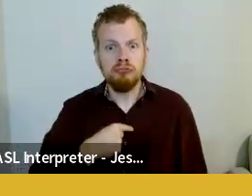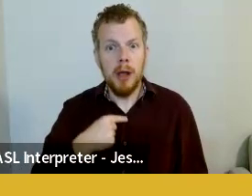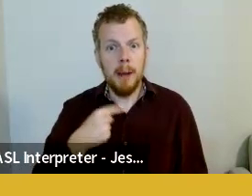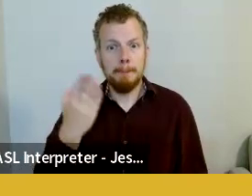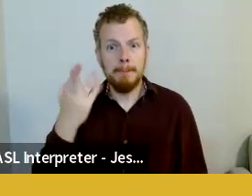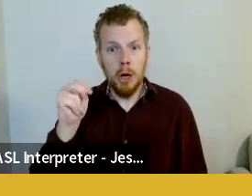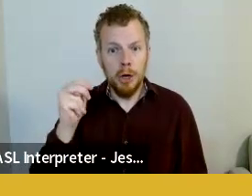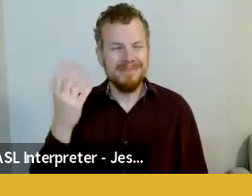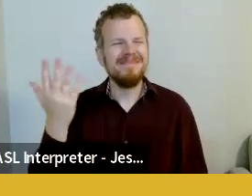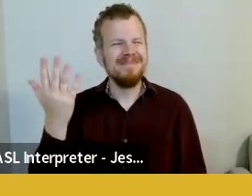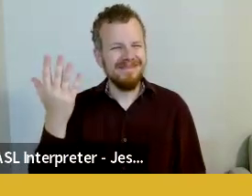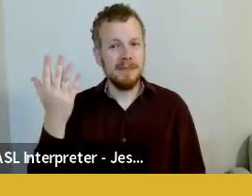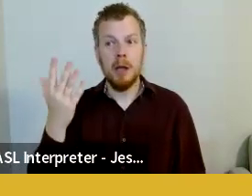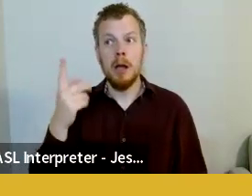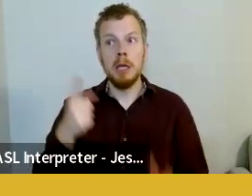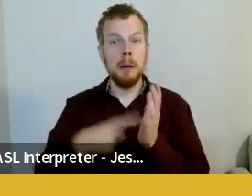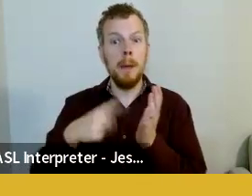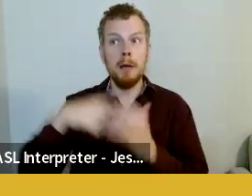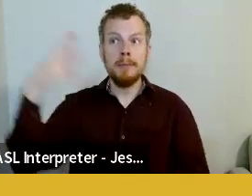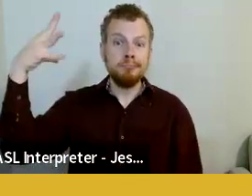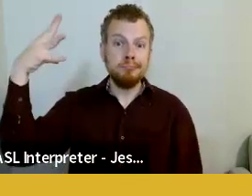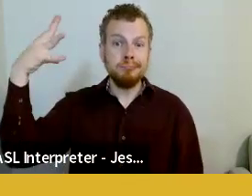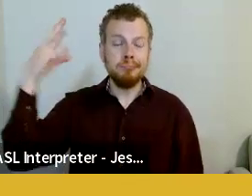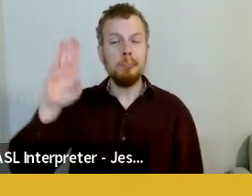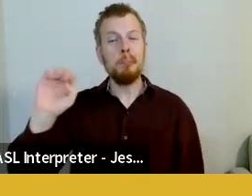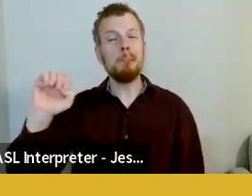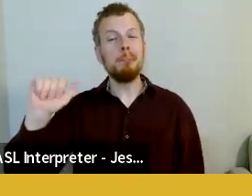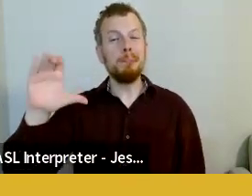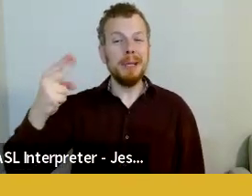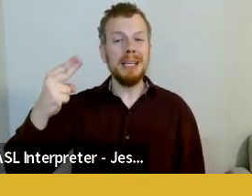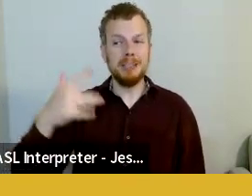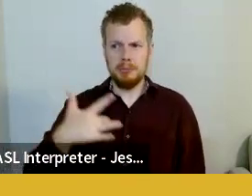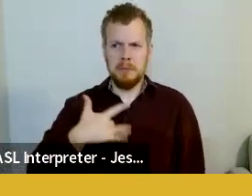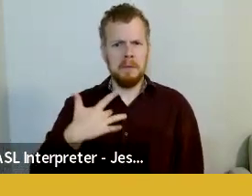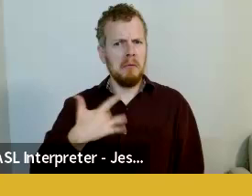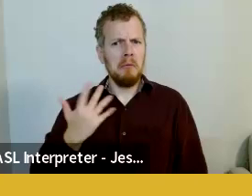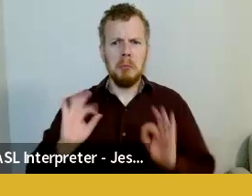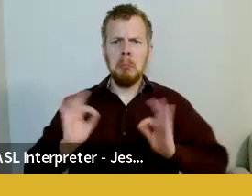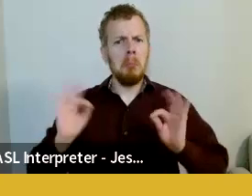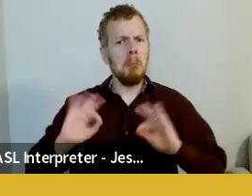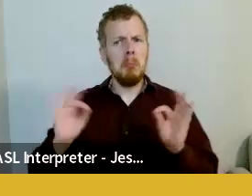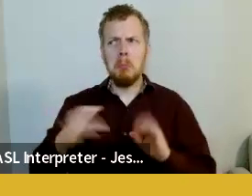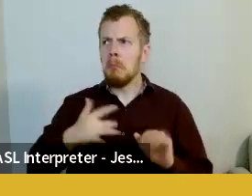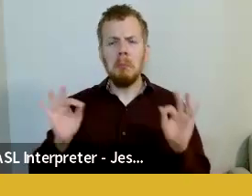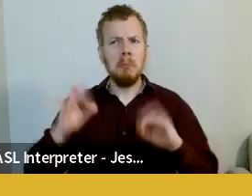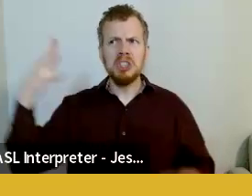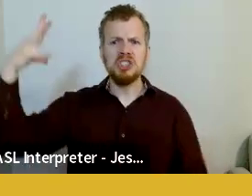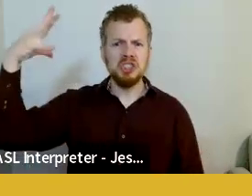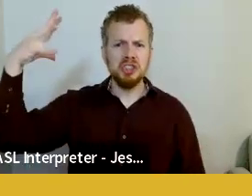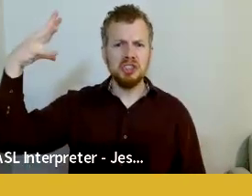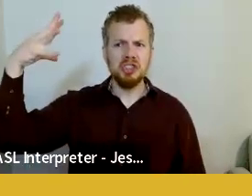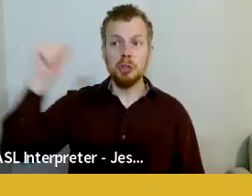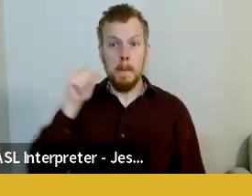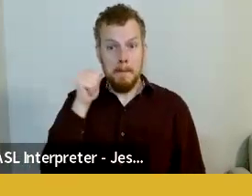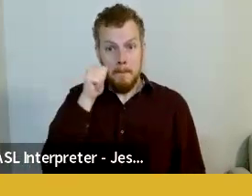So sometimes I'm sure we've been to the beach, you don't feel that great that night, but it doesn't feel terrible. Then you wake